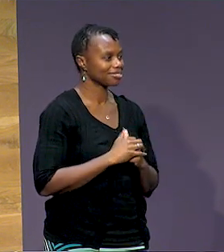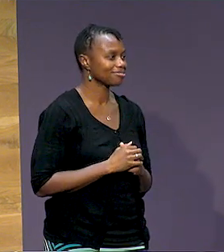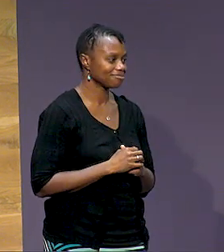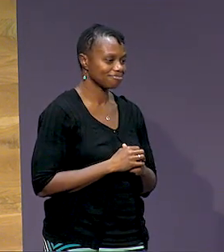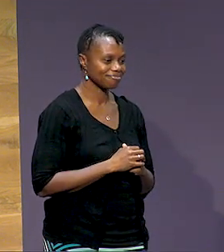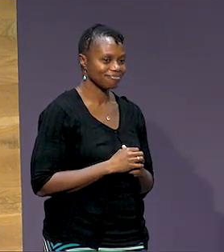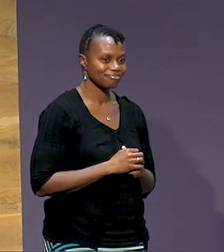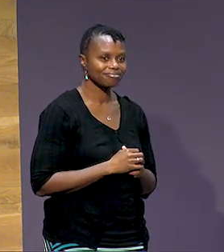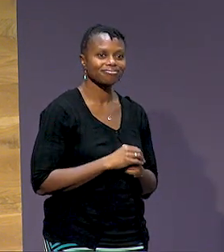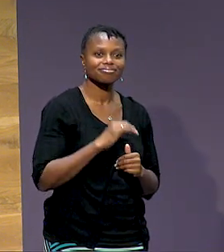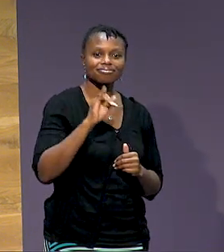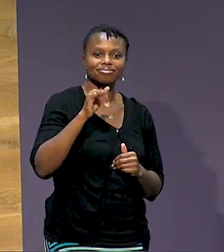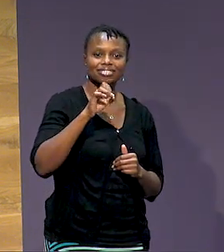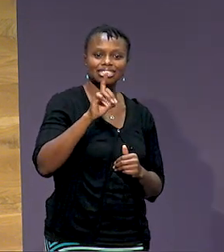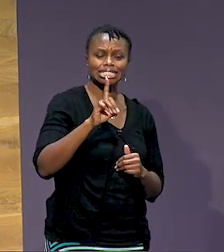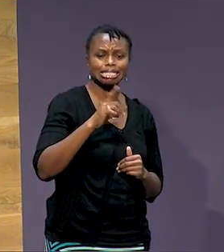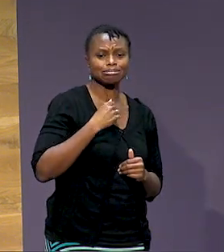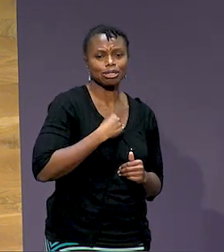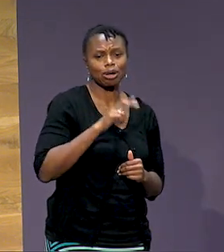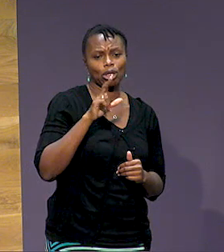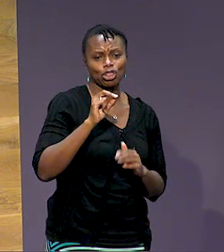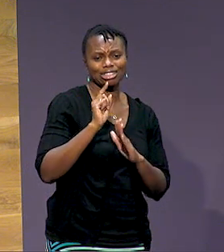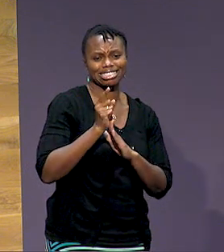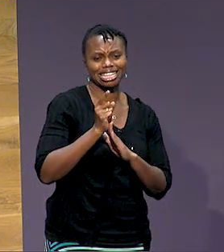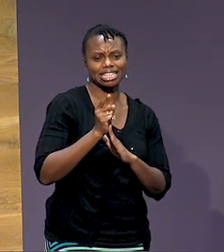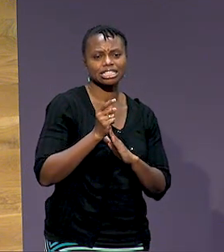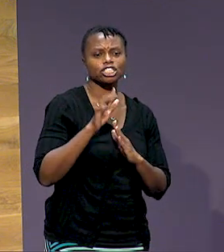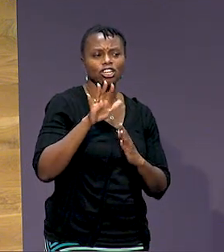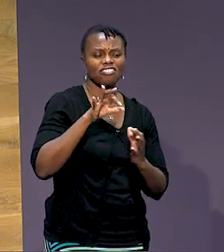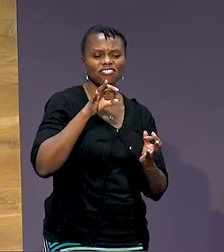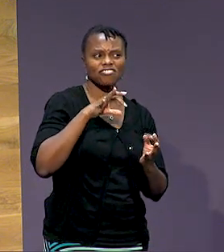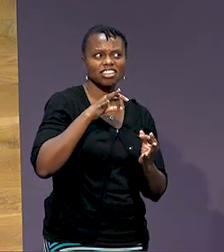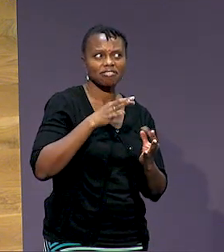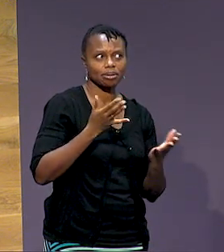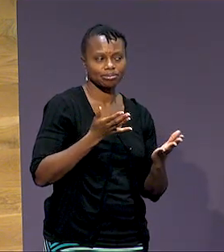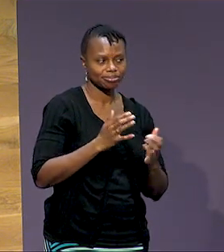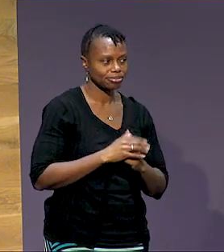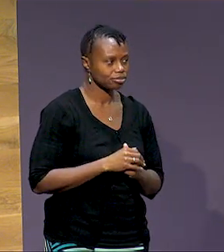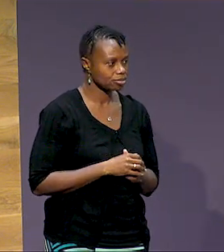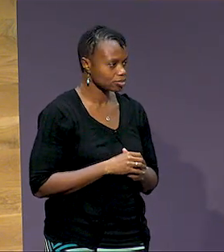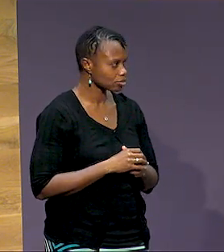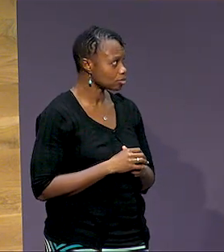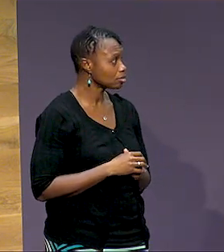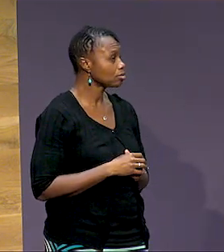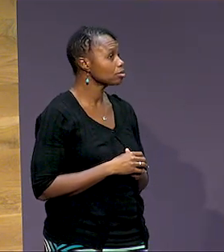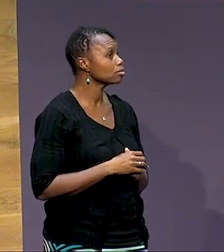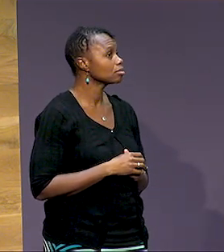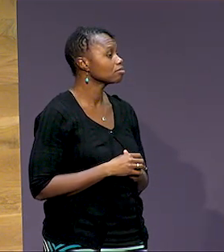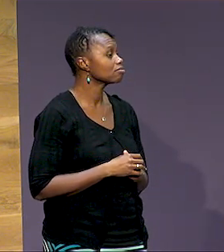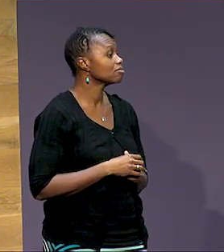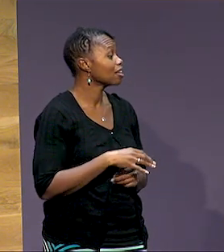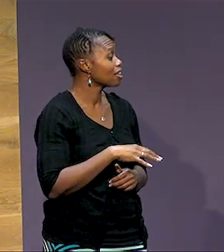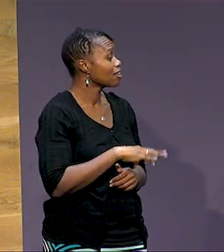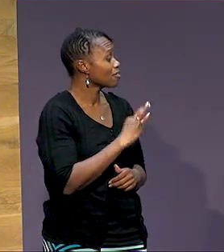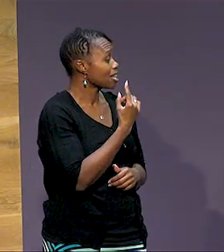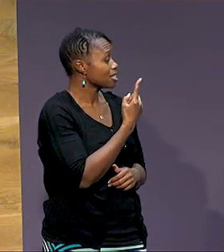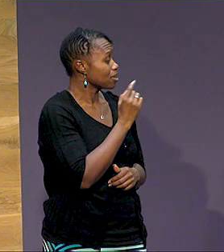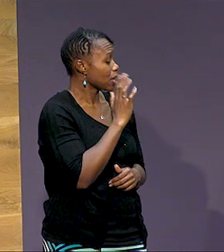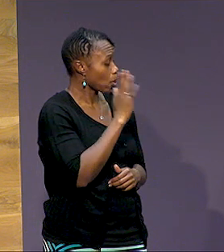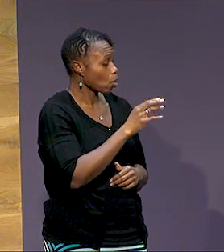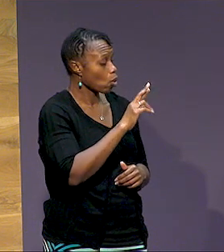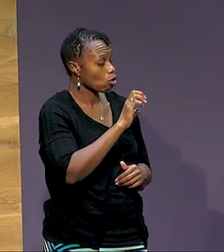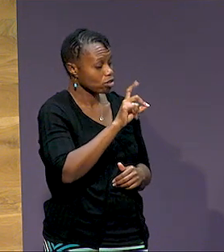great. Jed, 30 seconds. Talk about feedback. I'd just say find somebody who will read your stuff and be honest with